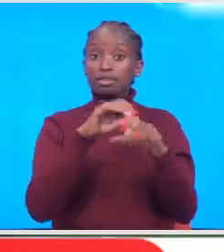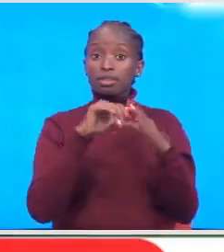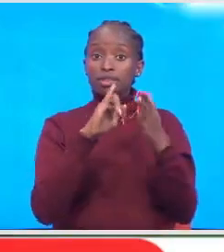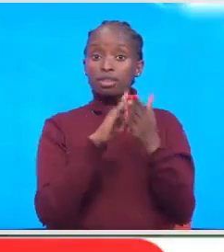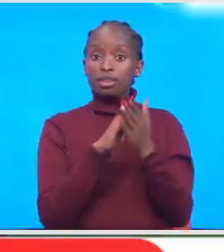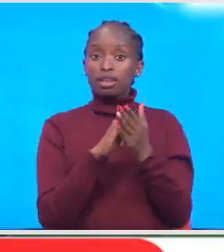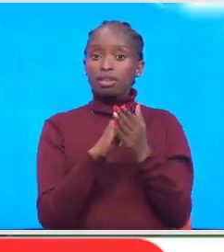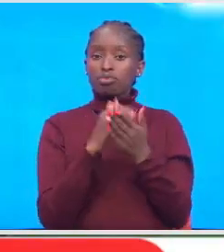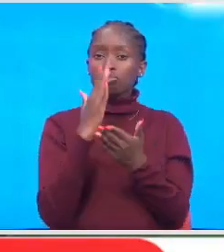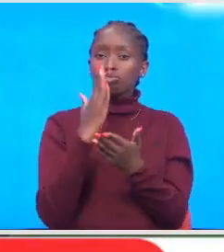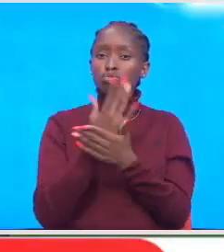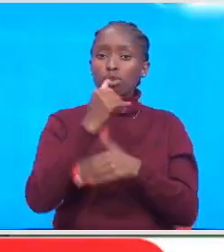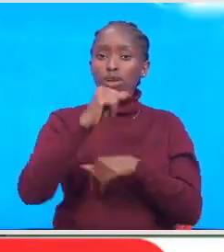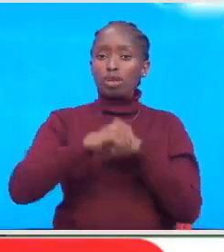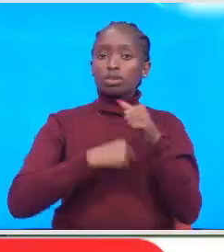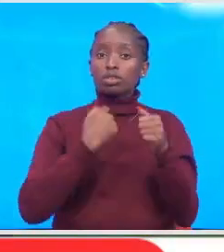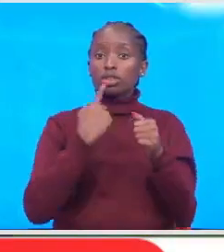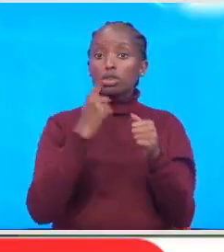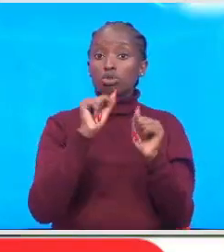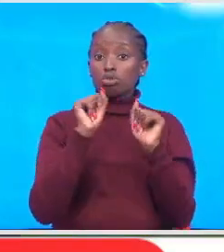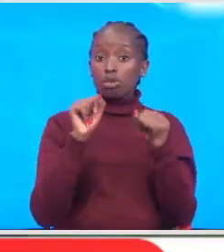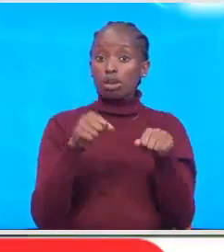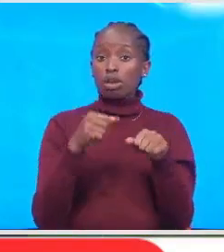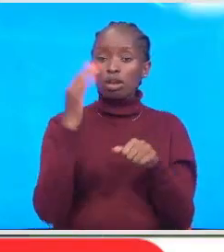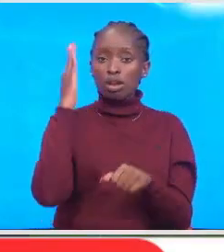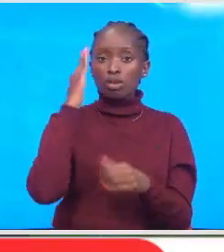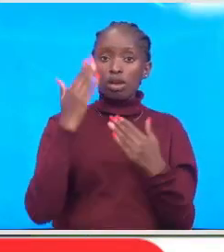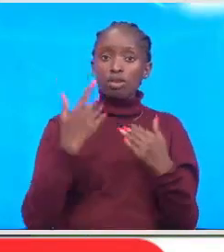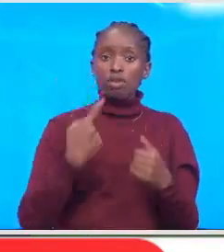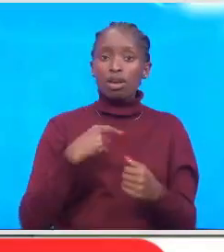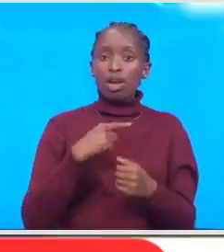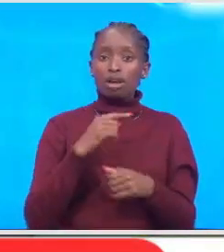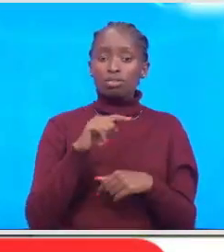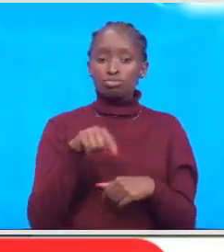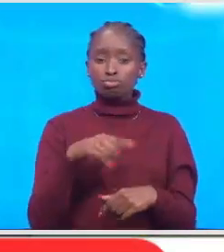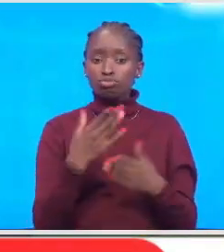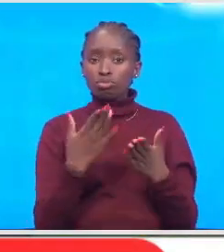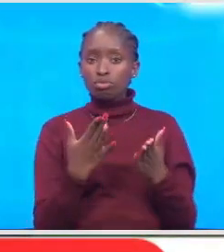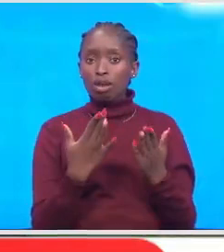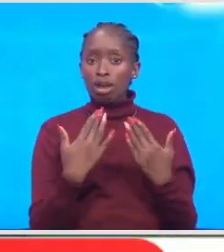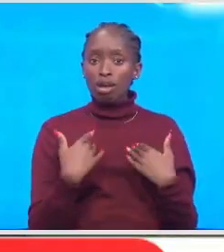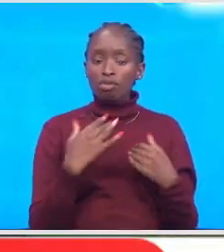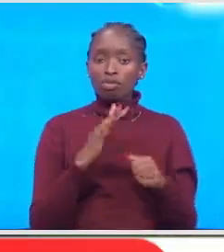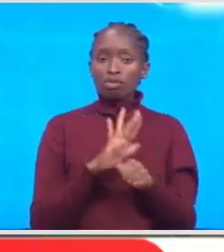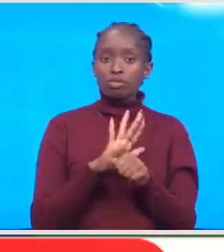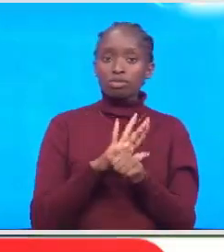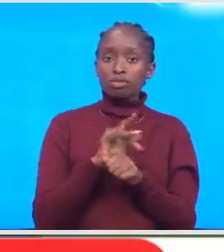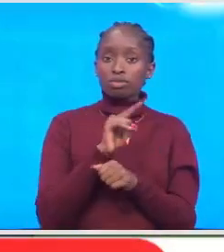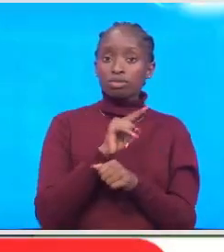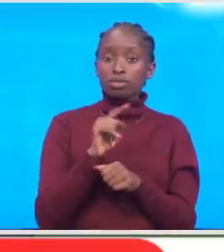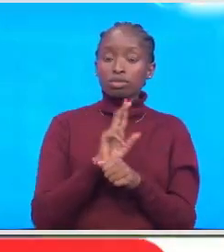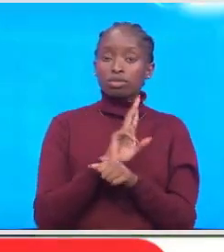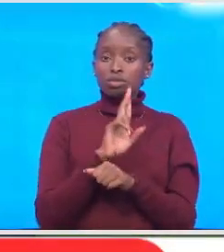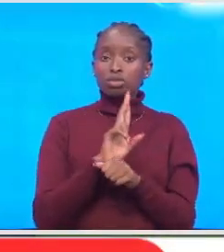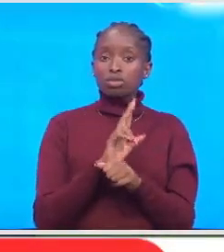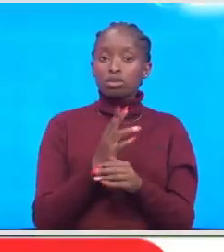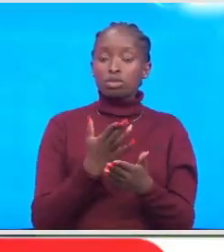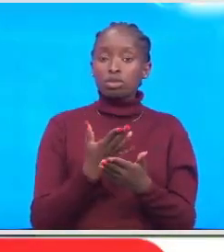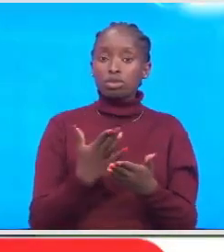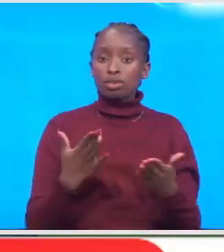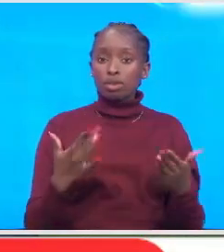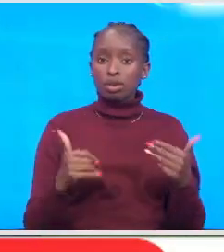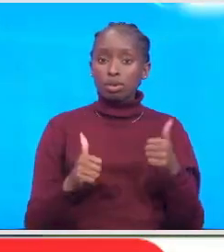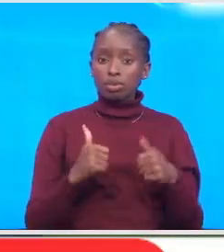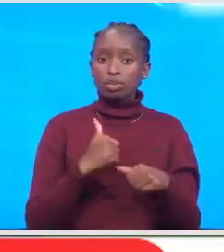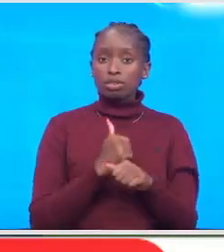can tell you, I've seen it happen. I go around Europe, many single-use products have disappeared, those which